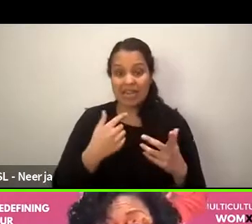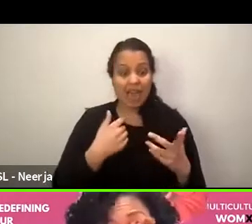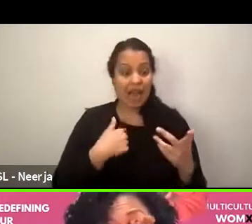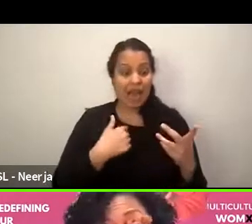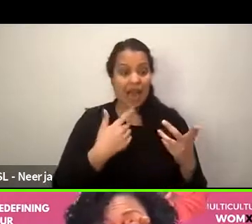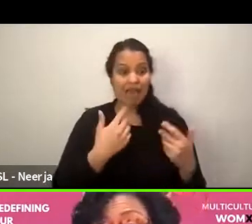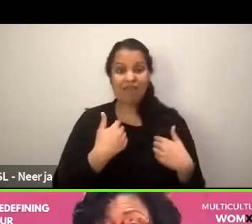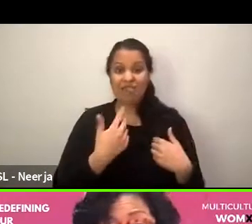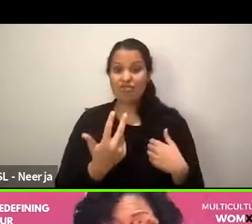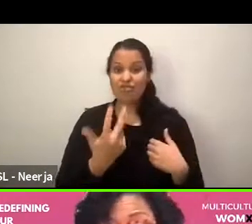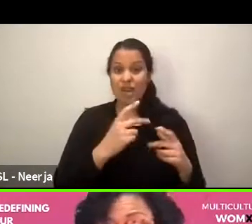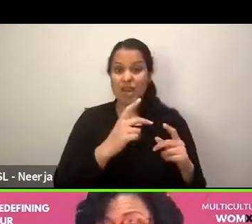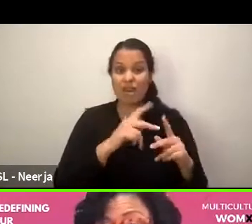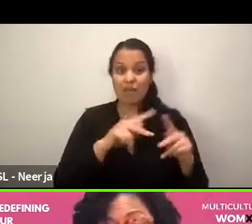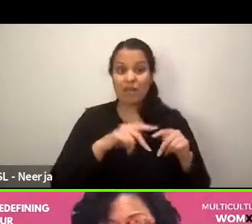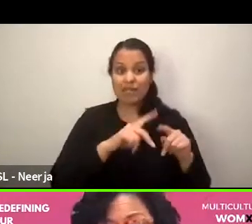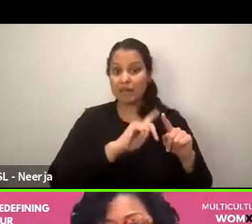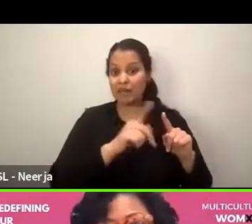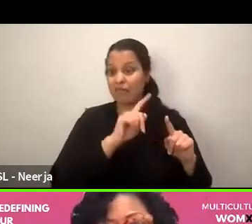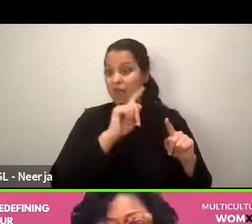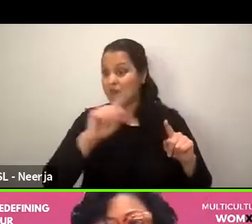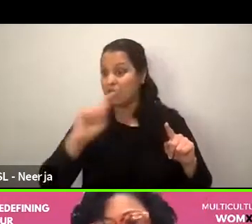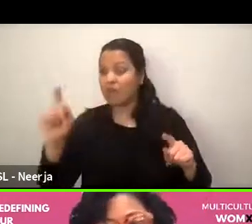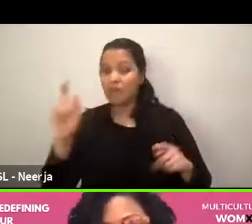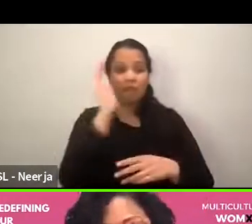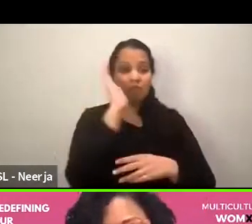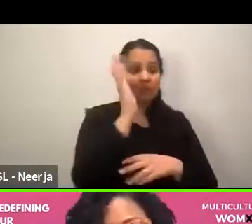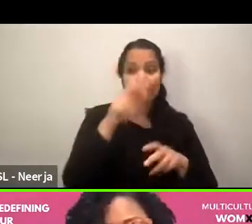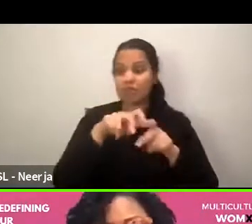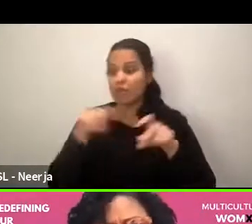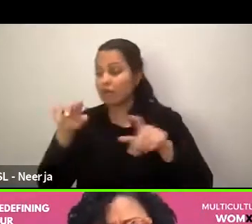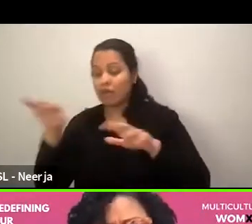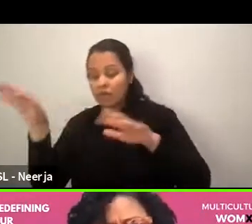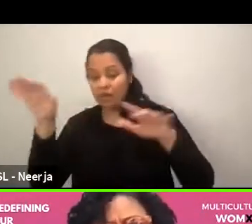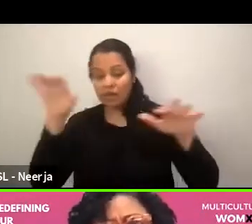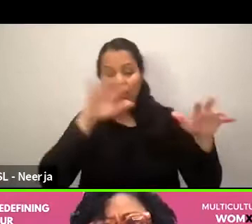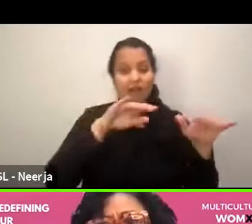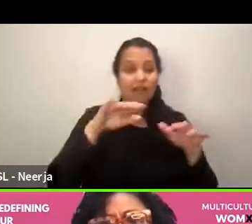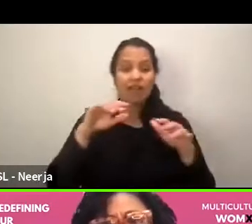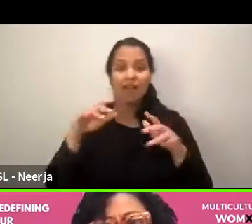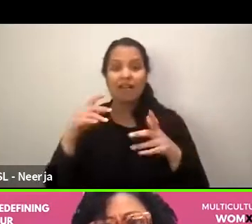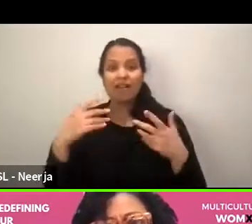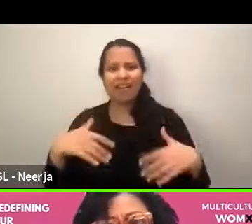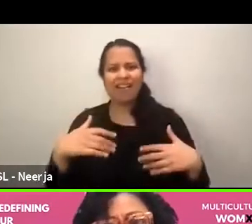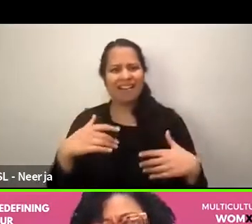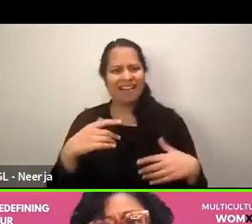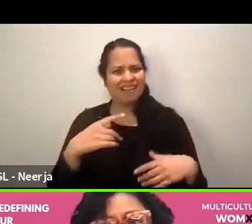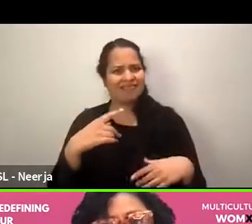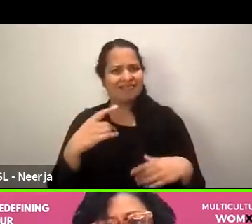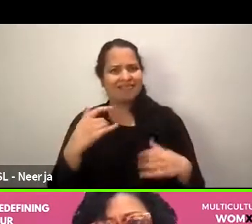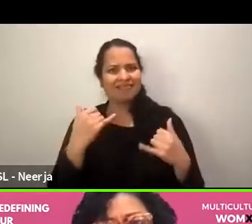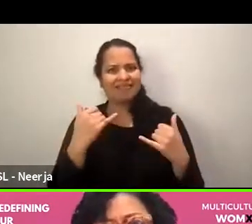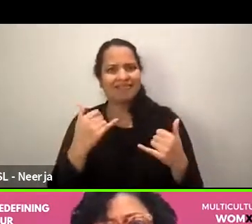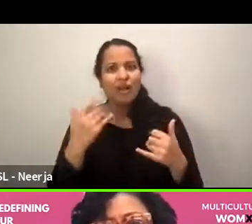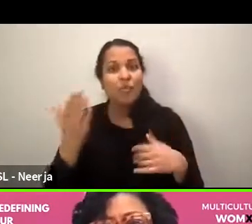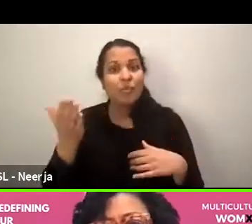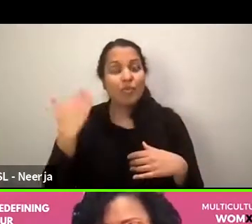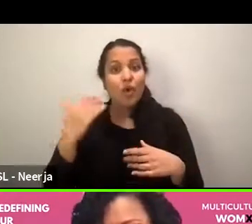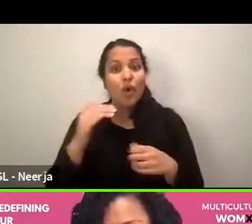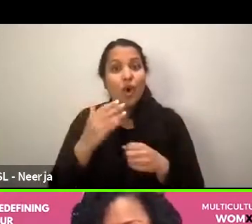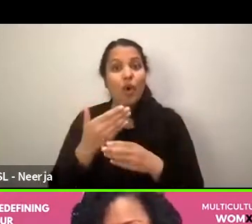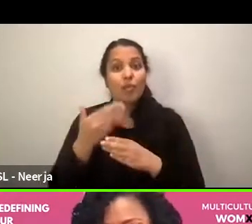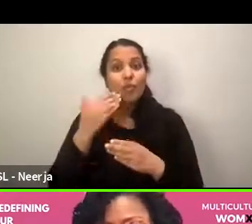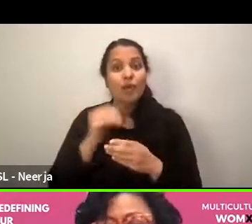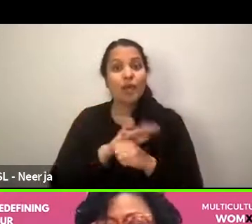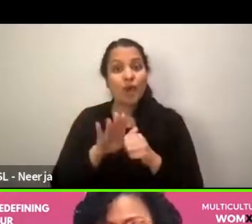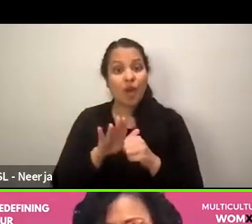3 facilitations, panels, speaking. It didn't dawn on me until about a month ago. I'm like, there was no way in the pre-COVID world that I would